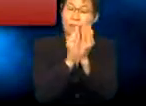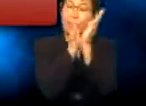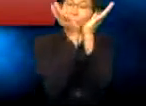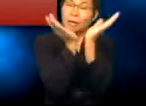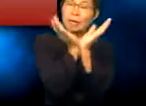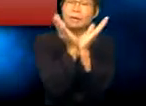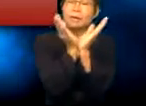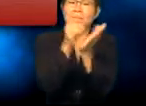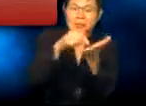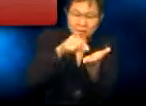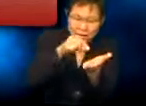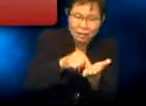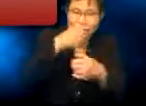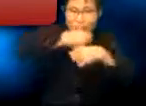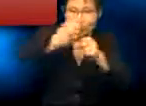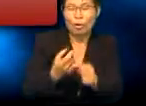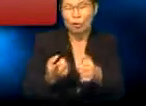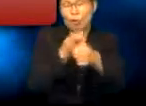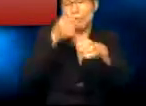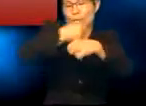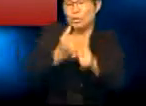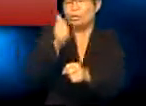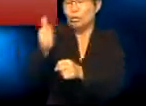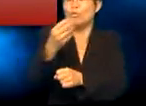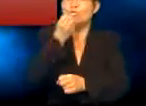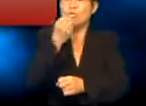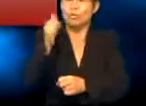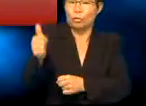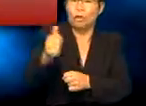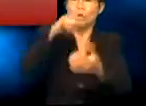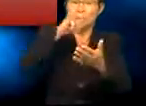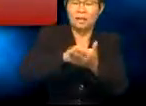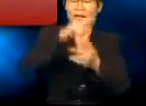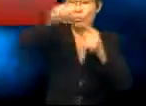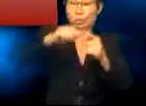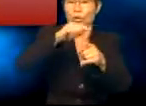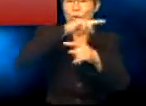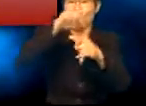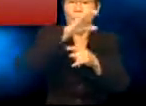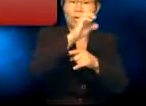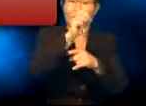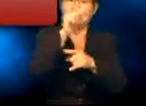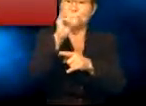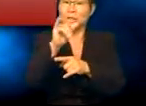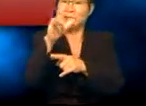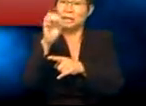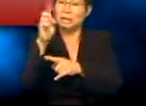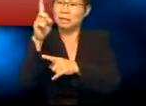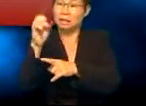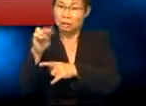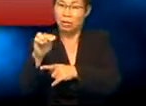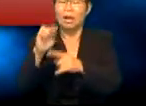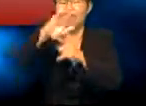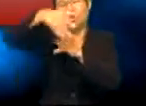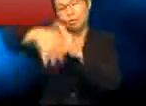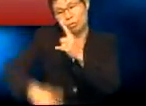the seedling is able to make its own food. That is when the cotyledons will wither and